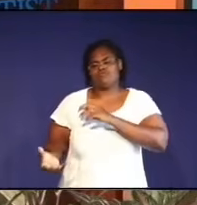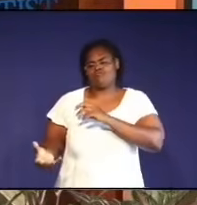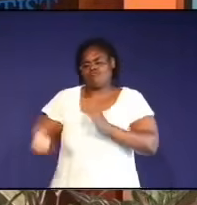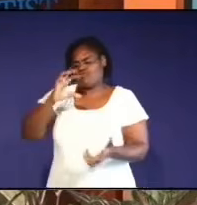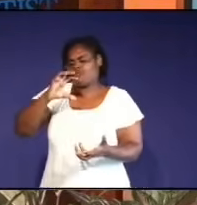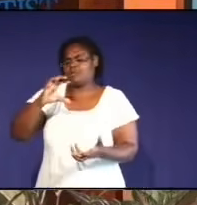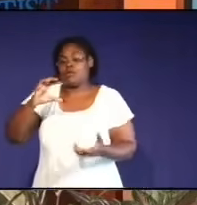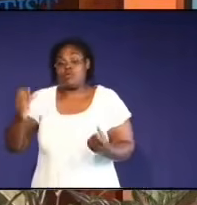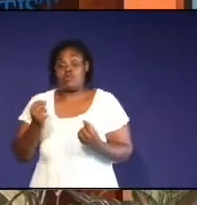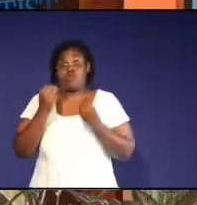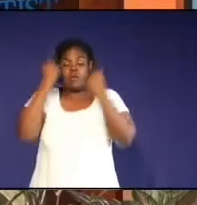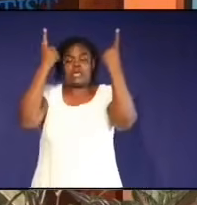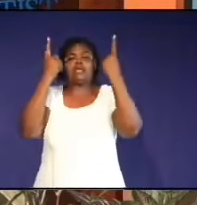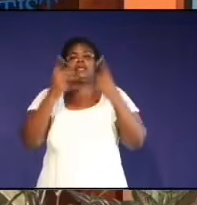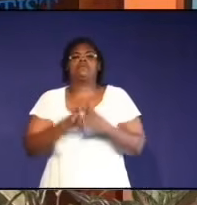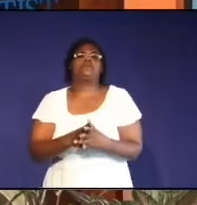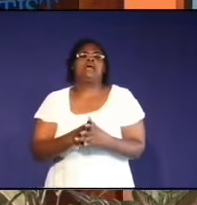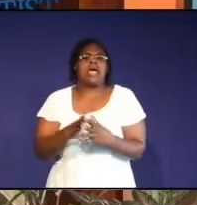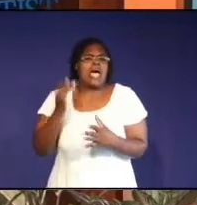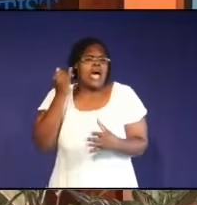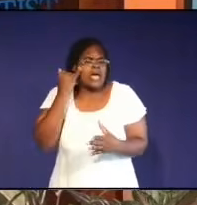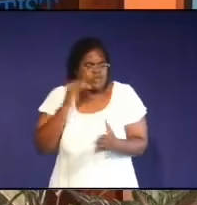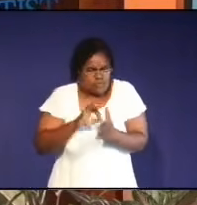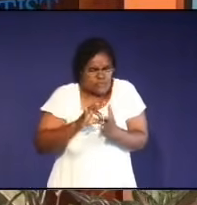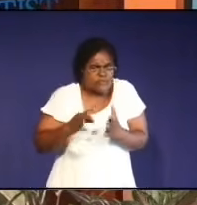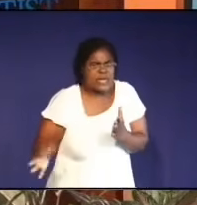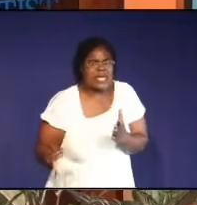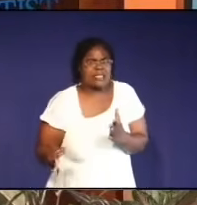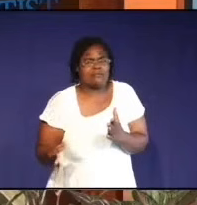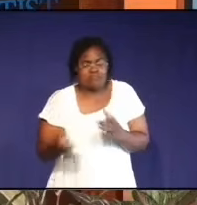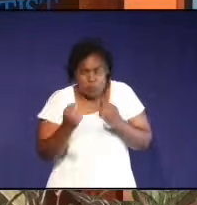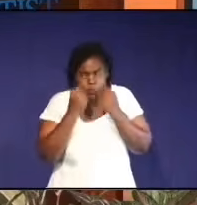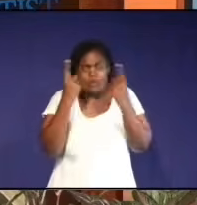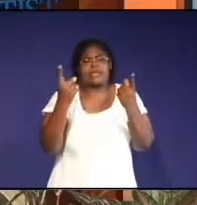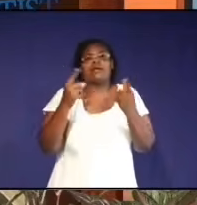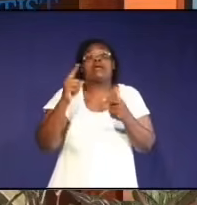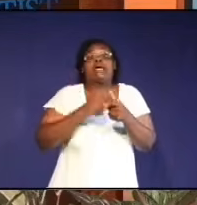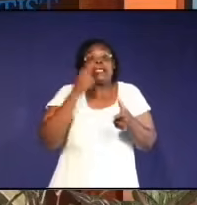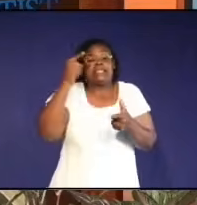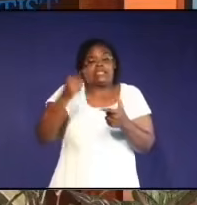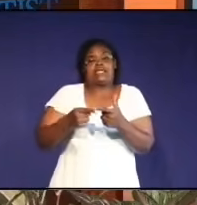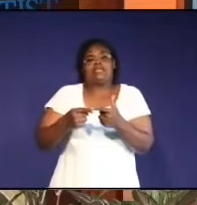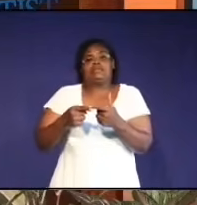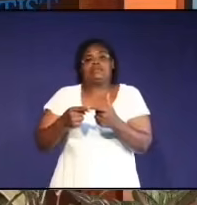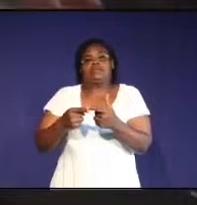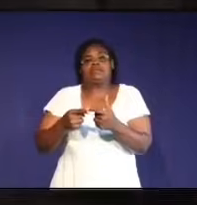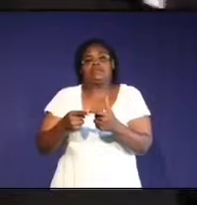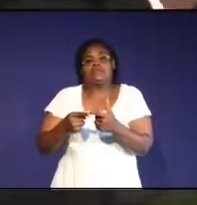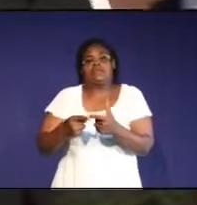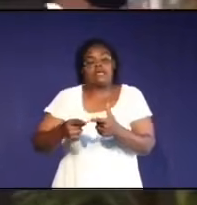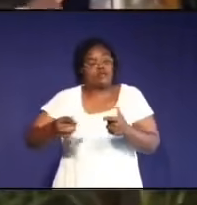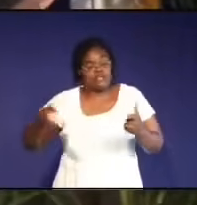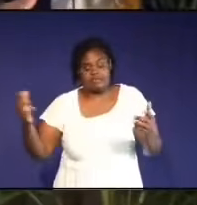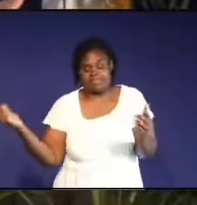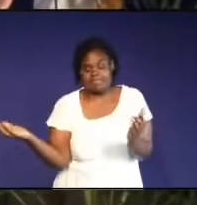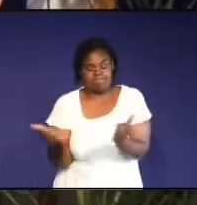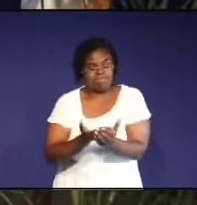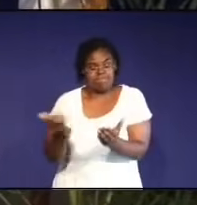wake us up. And if we fail to wake up, he'll then sift us out.